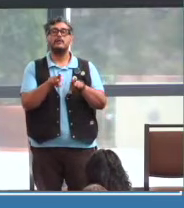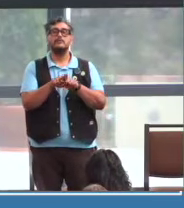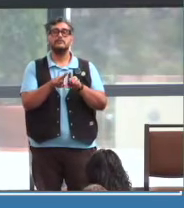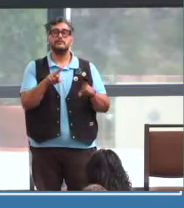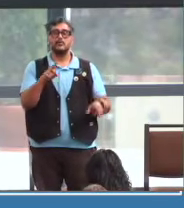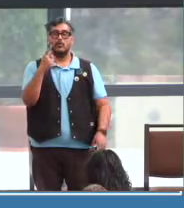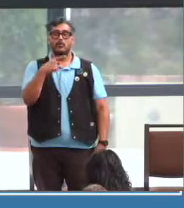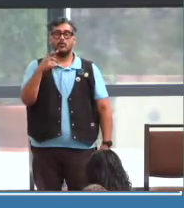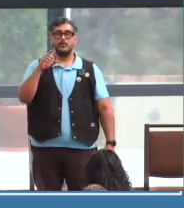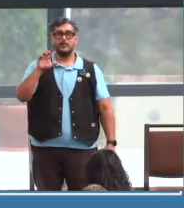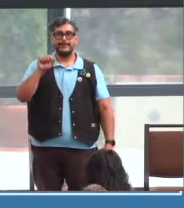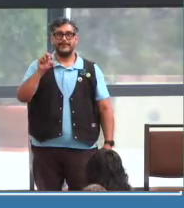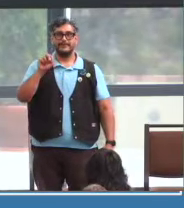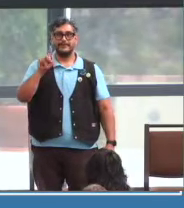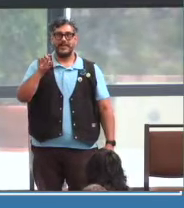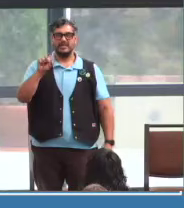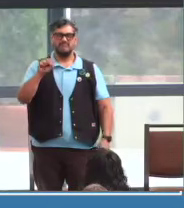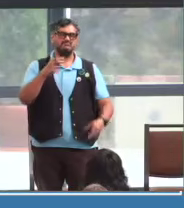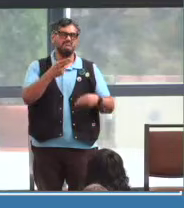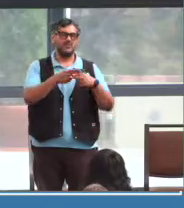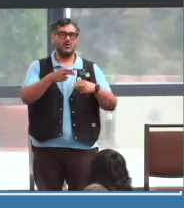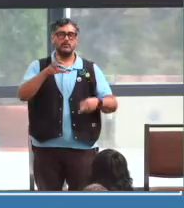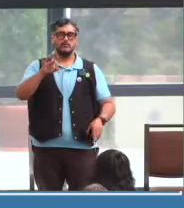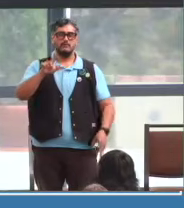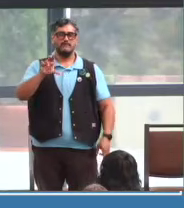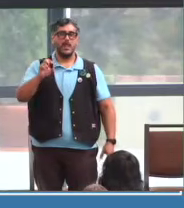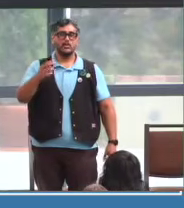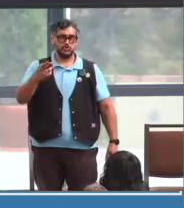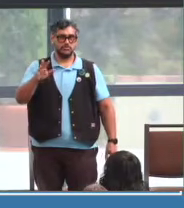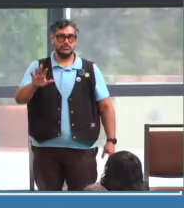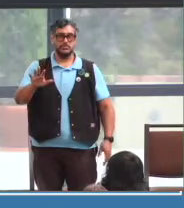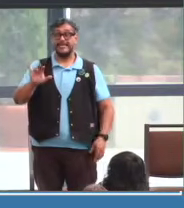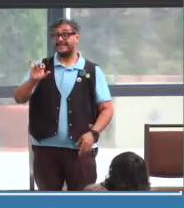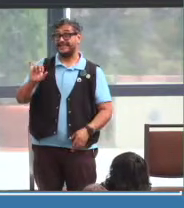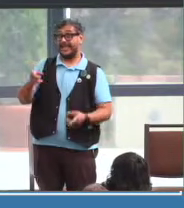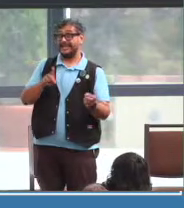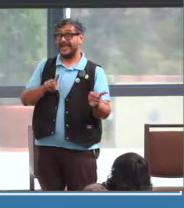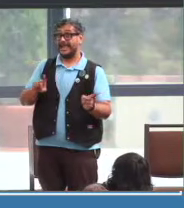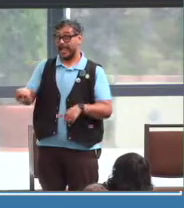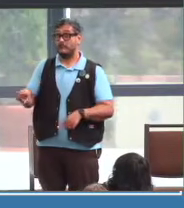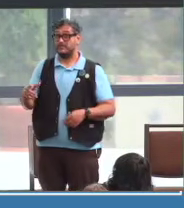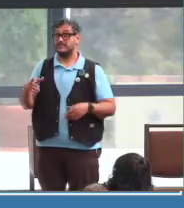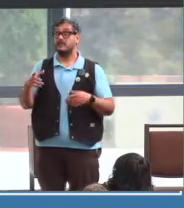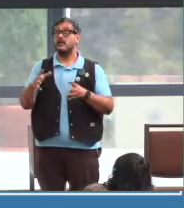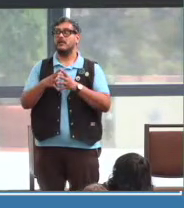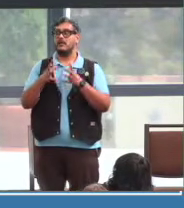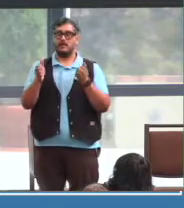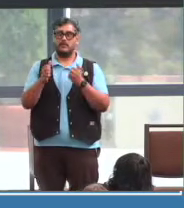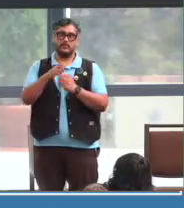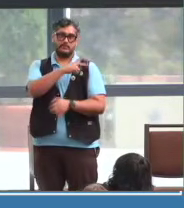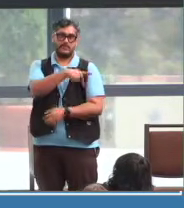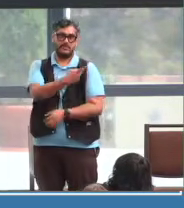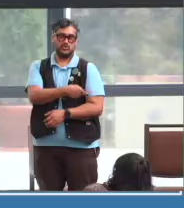or we call thrush sometimes. And this could occur with a higher predilection in Sjogren's patients,